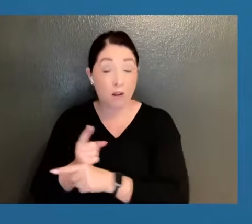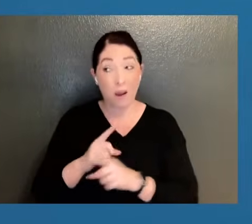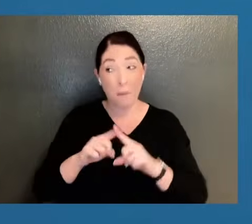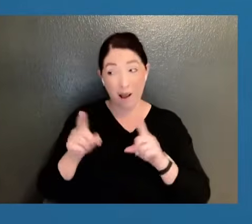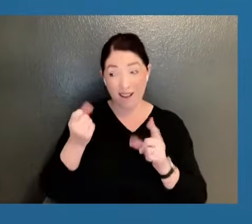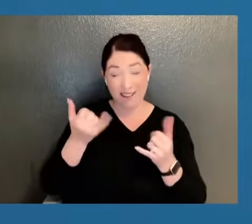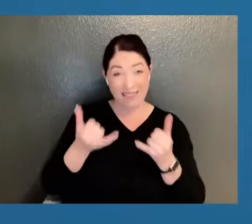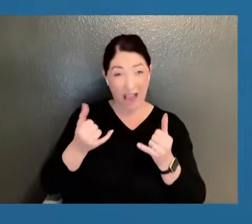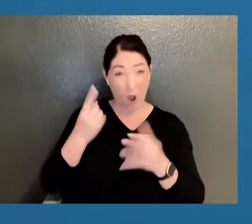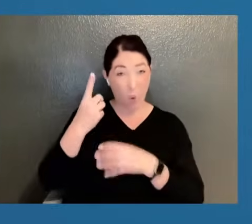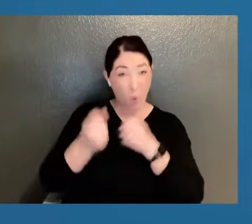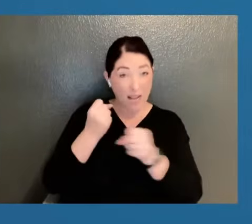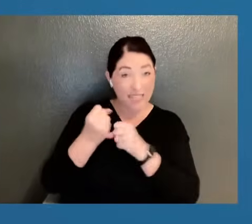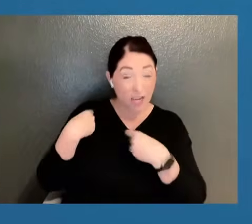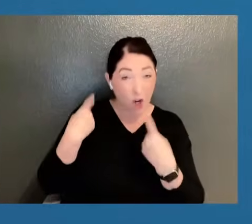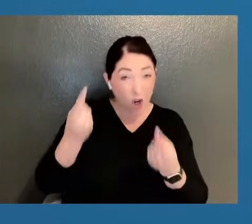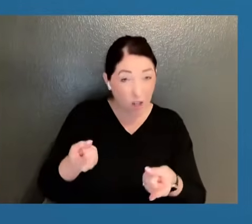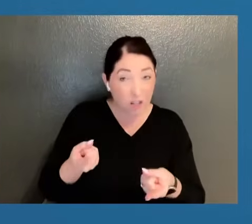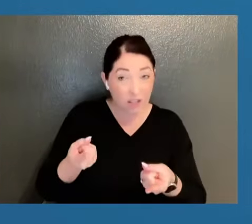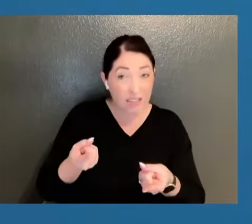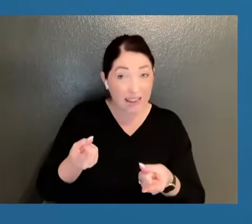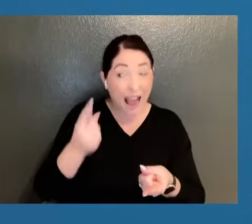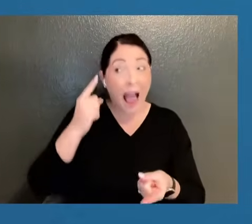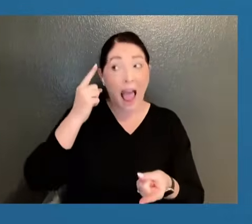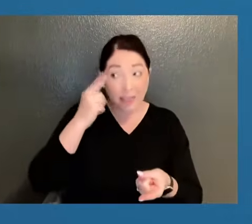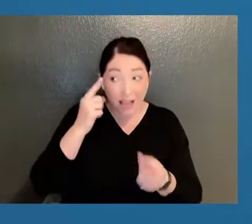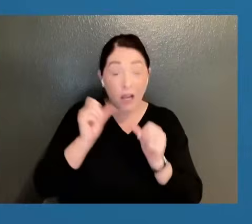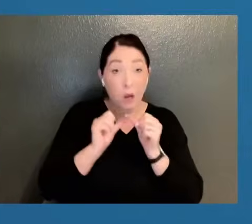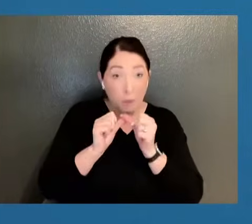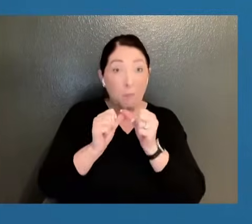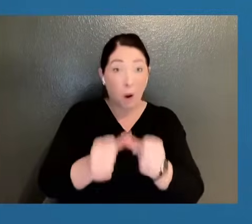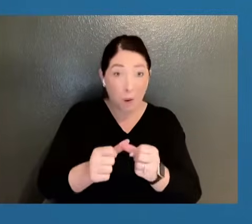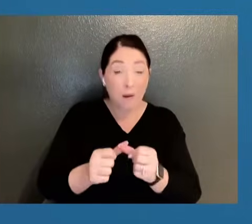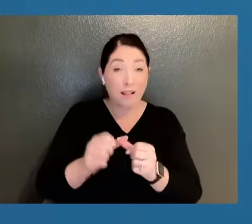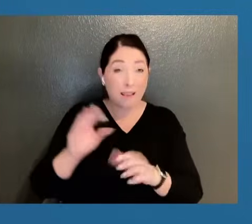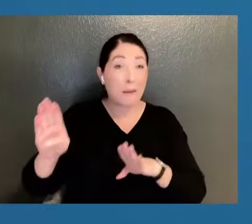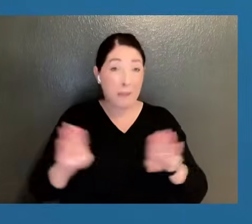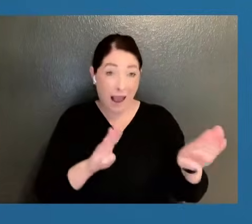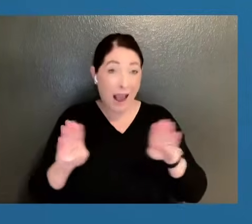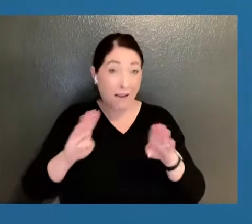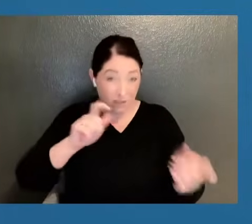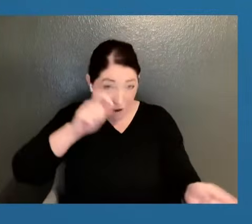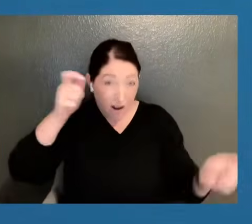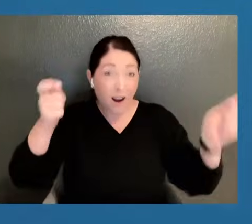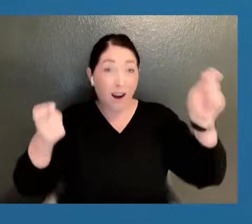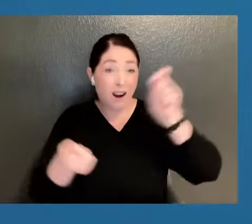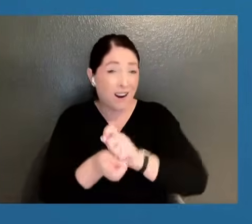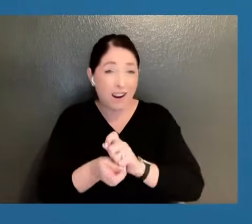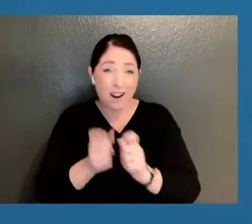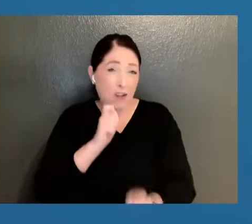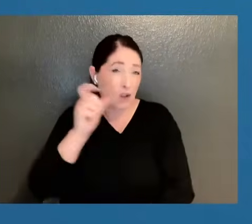say that we've perhaps permanently changed people's behavior. And there's no reason for them to go back.